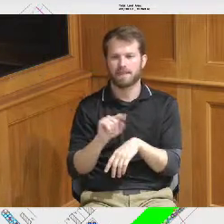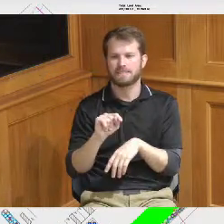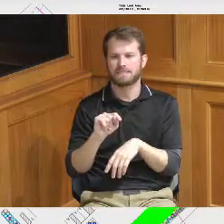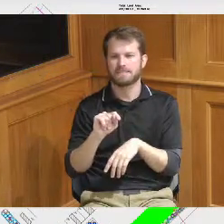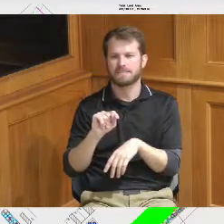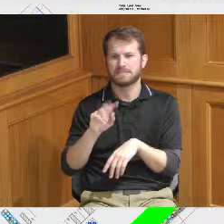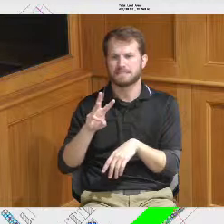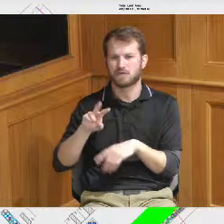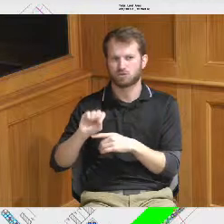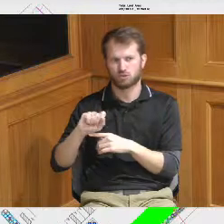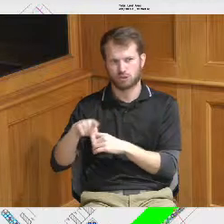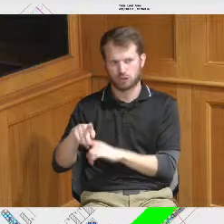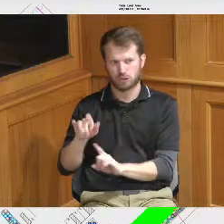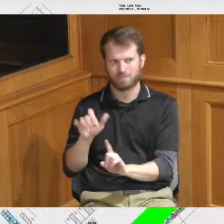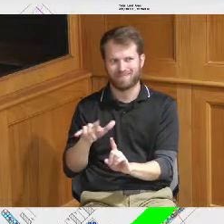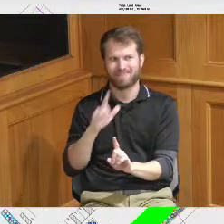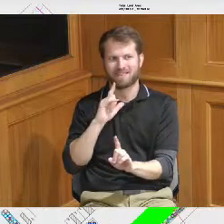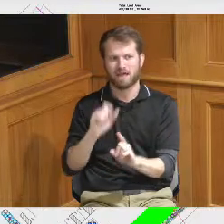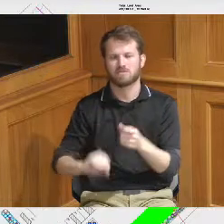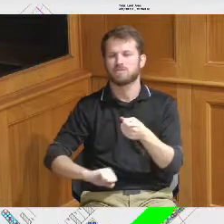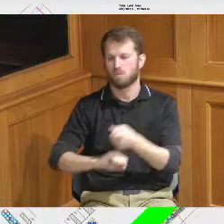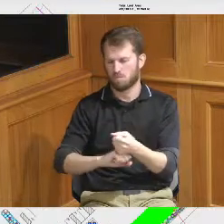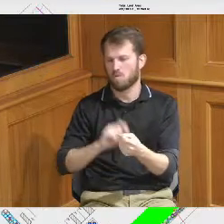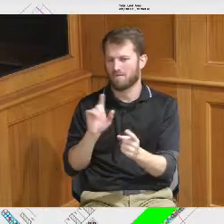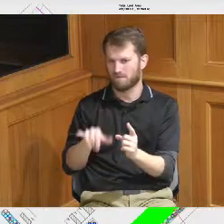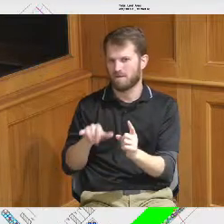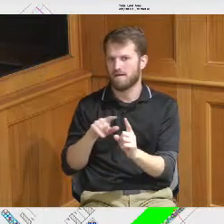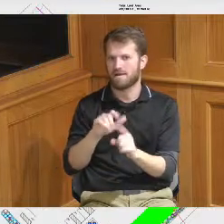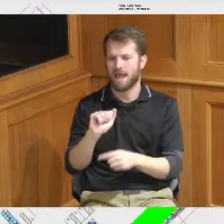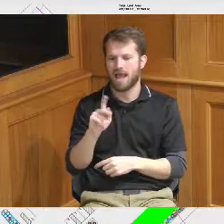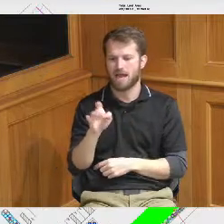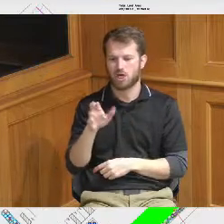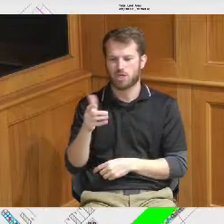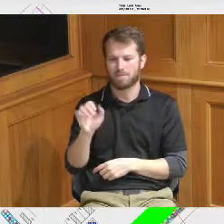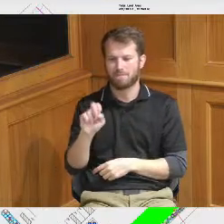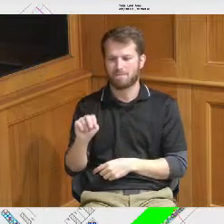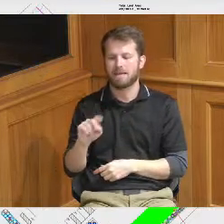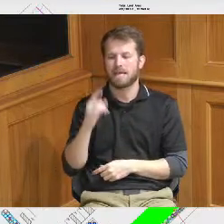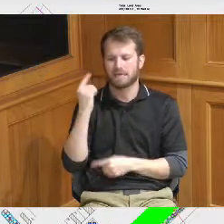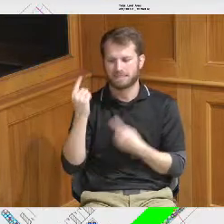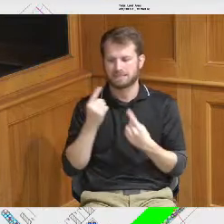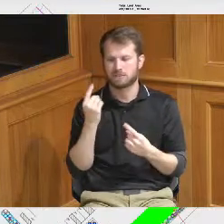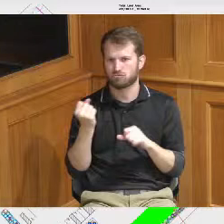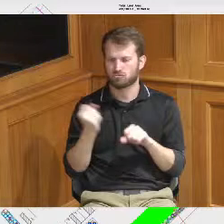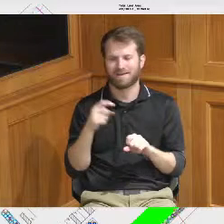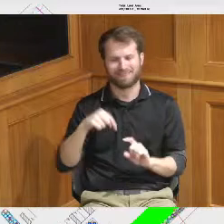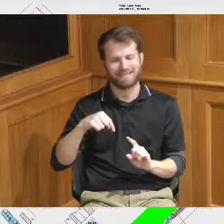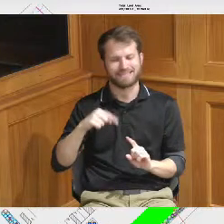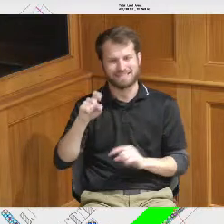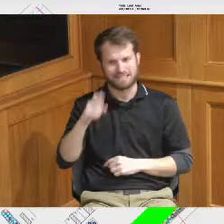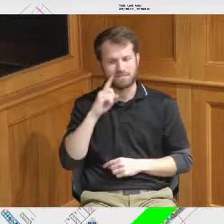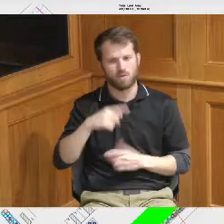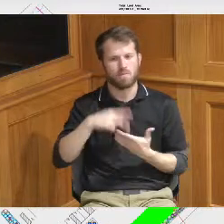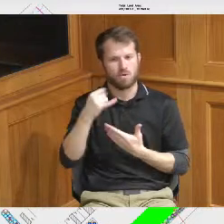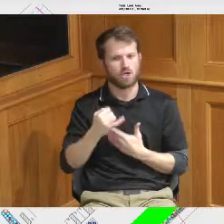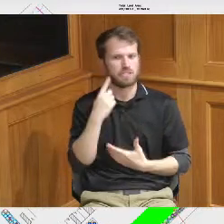a resolution in support of the incentive, and Ackerman Group considers strongly that this incentive is needed to make the project